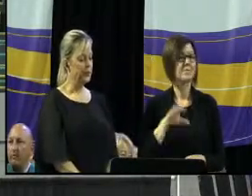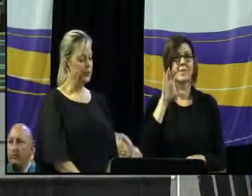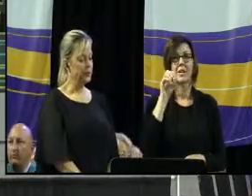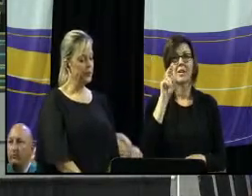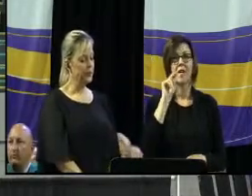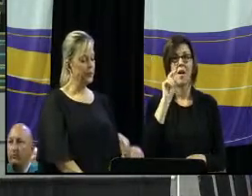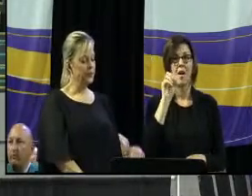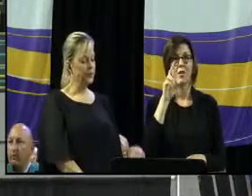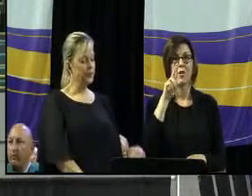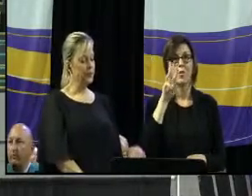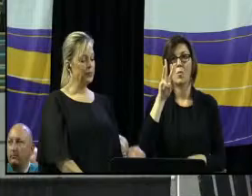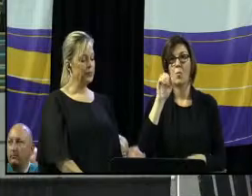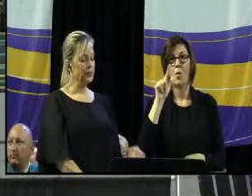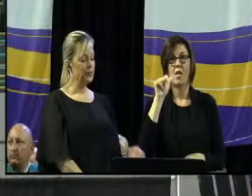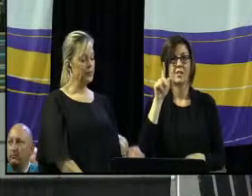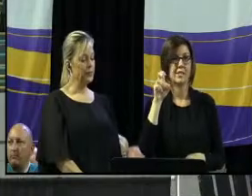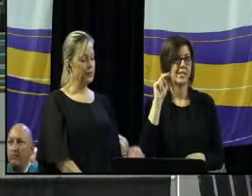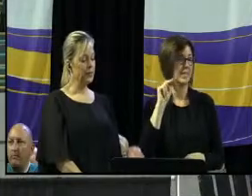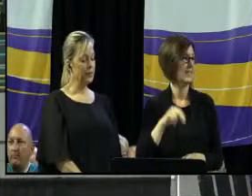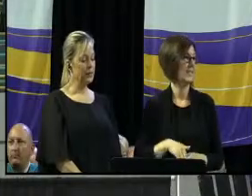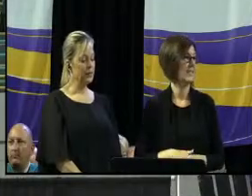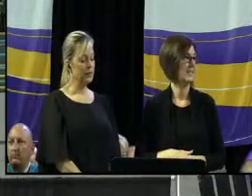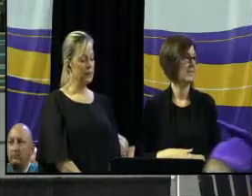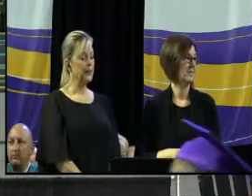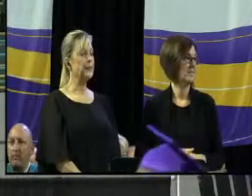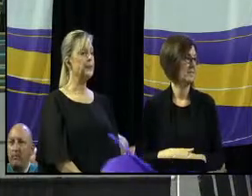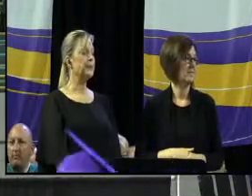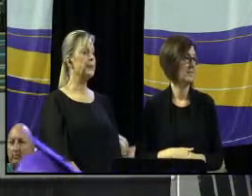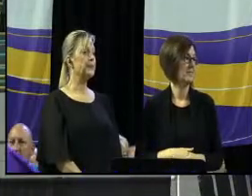Connor Neil Walden.